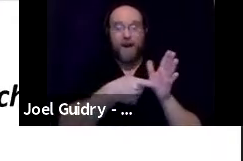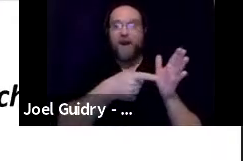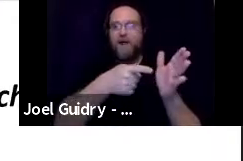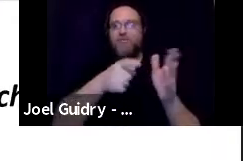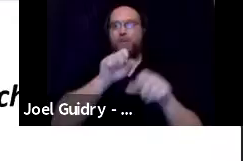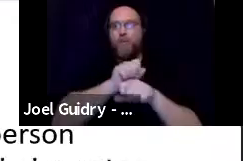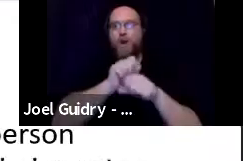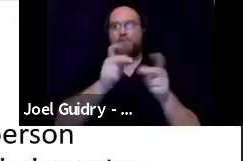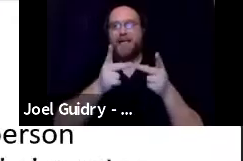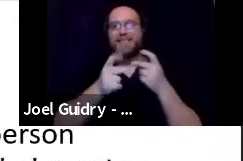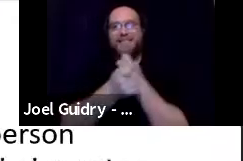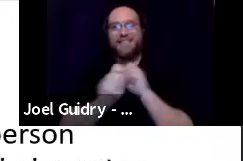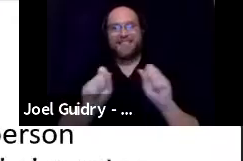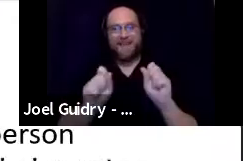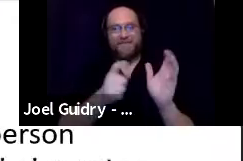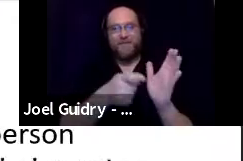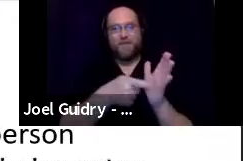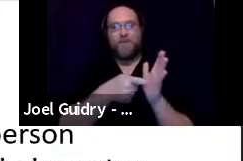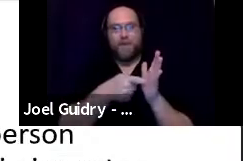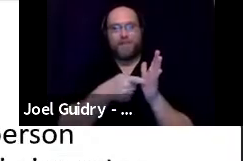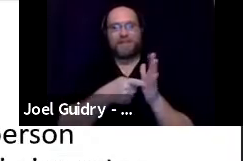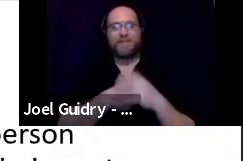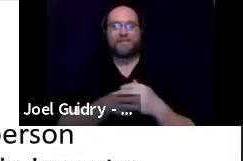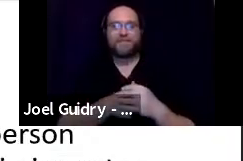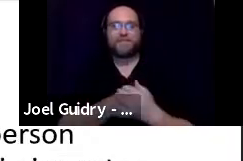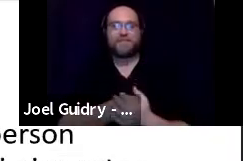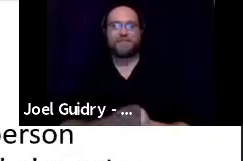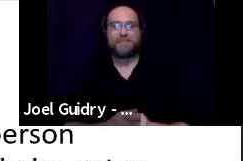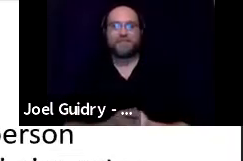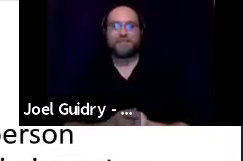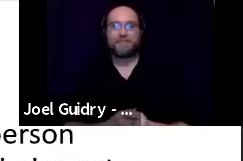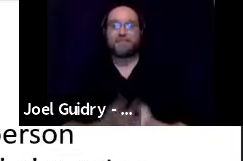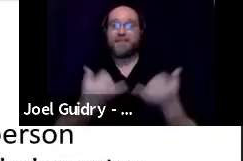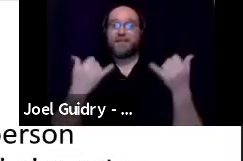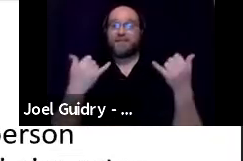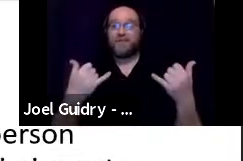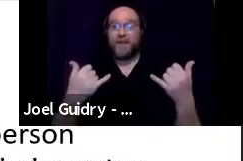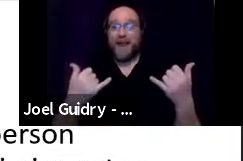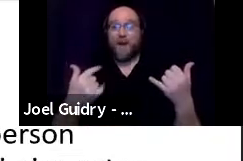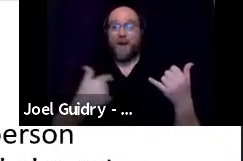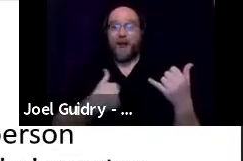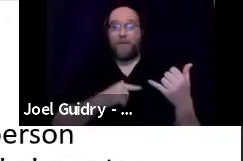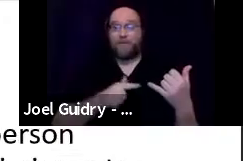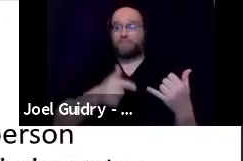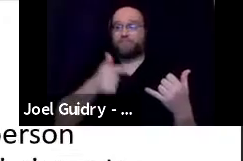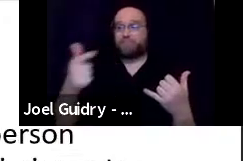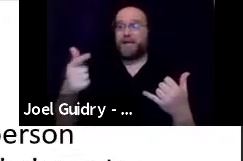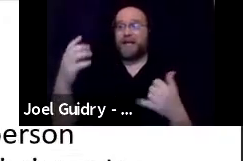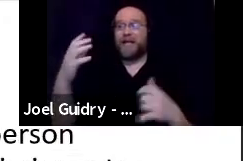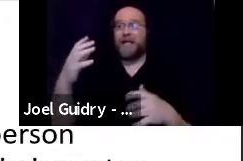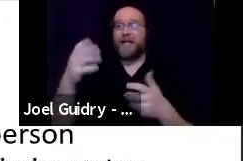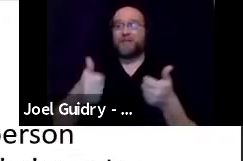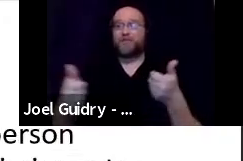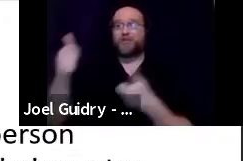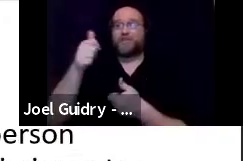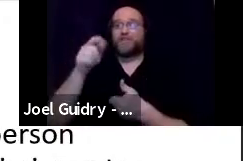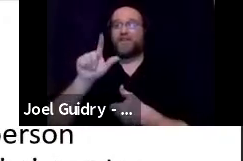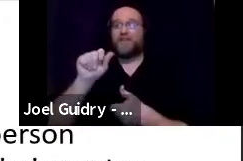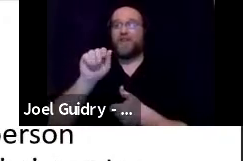learning. All right, so I am now going to turn this over to Chief Lobbyist Lucinda